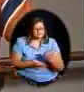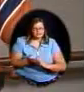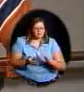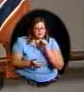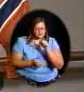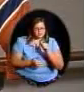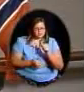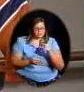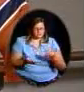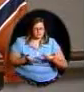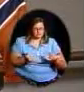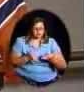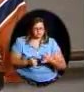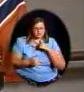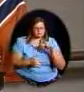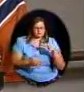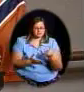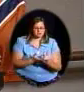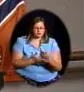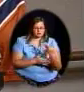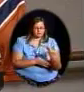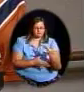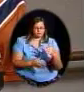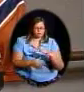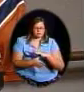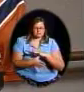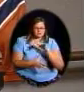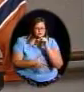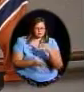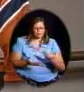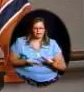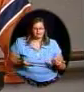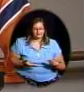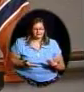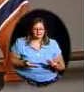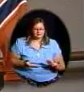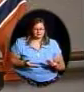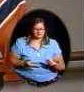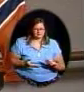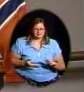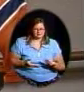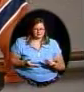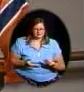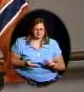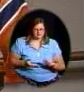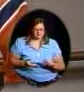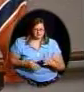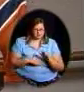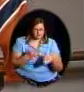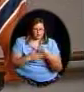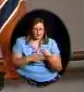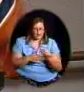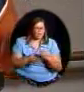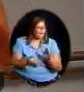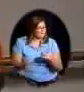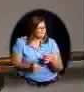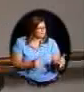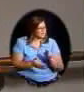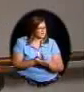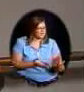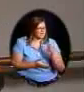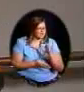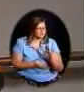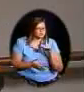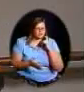attend. We graduated 4 seniors that are not able to be here as well. They're all at school. They're all playing on. We're very proud of that. But I